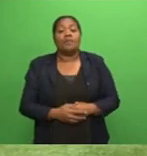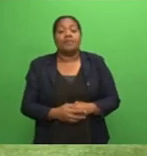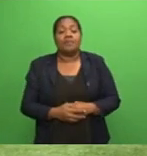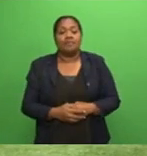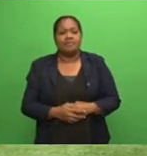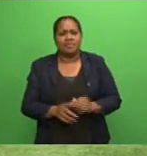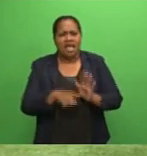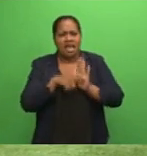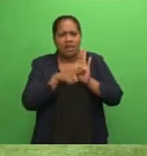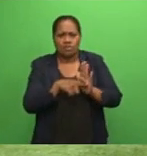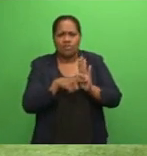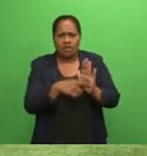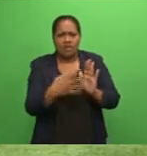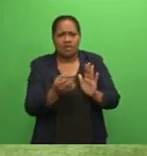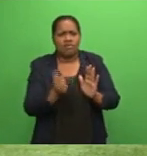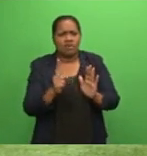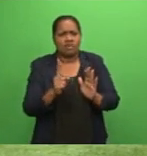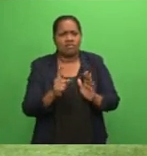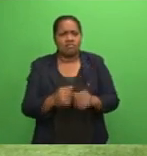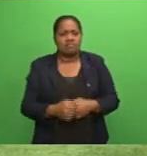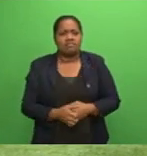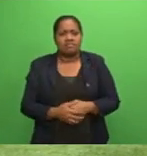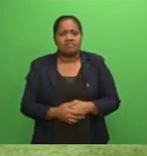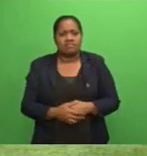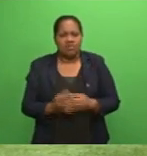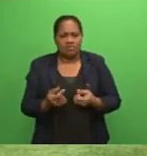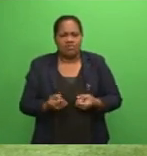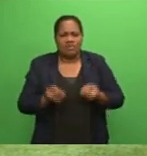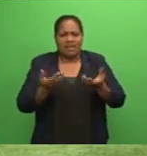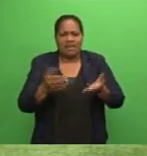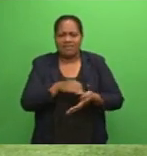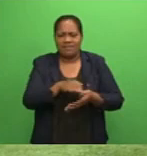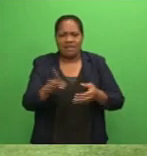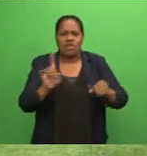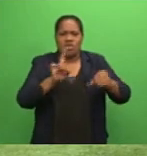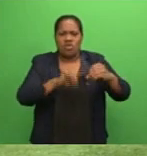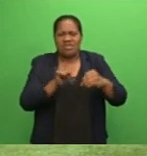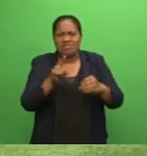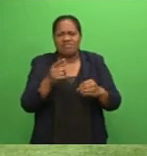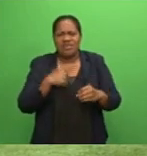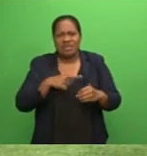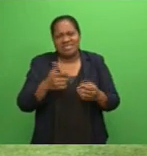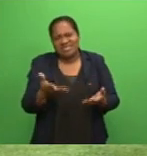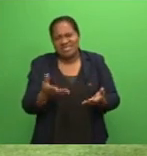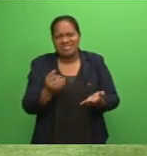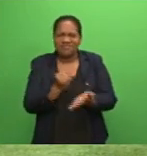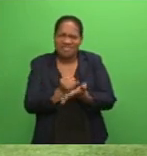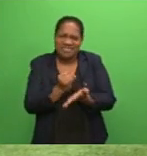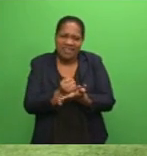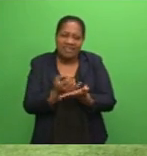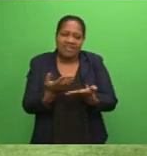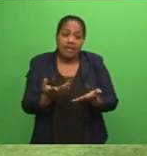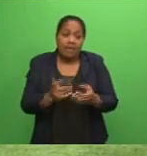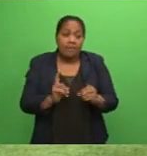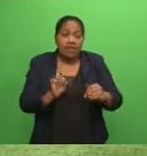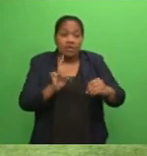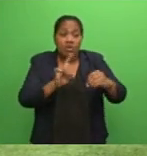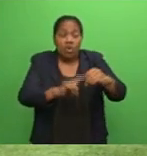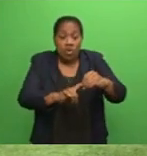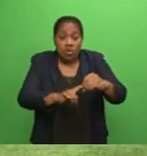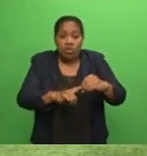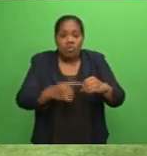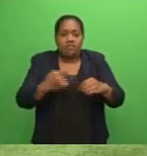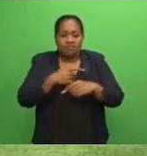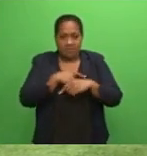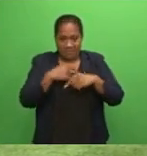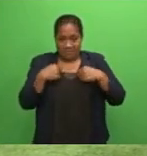Lautaka scored, I think we gave them the goals. Silly mistakes, but the goals that we scored, we created it,